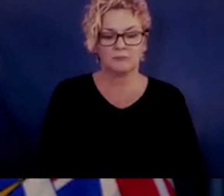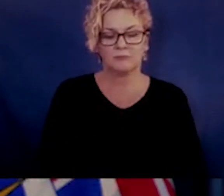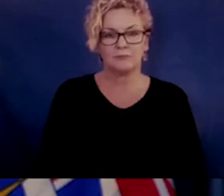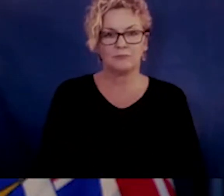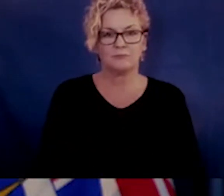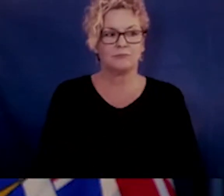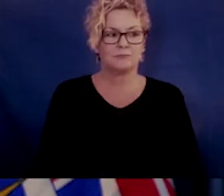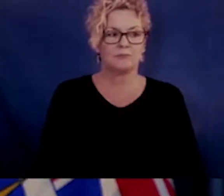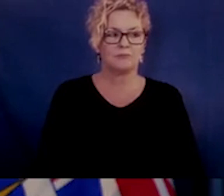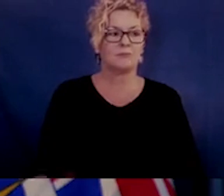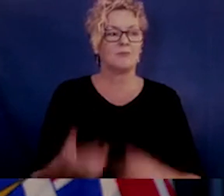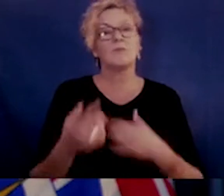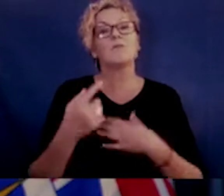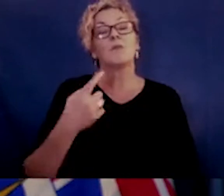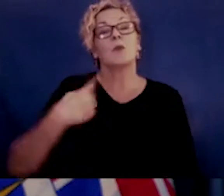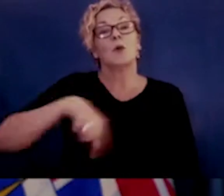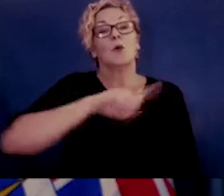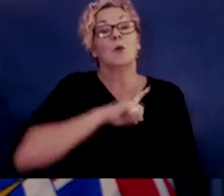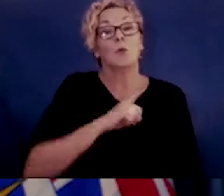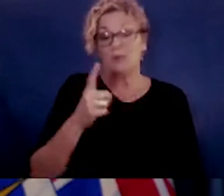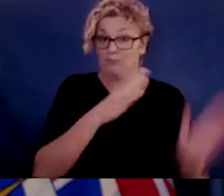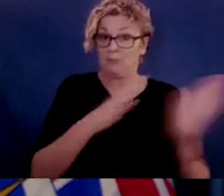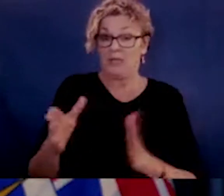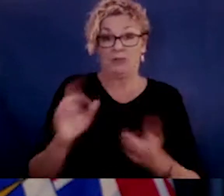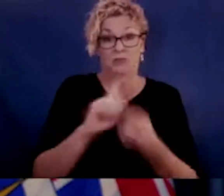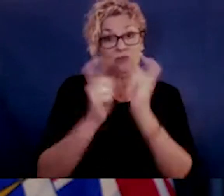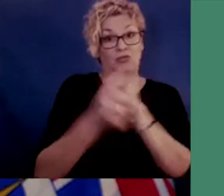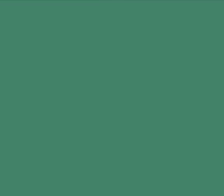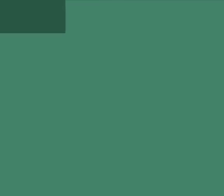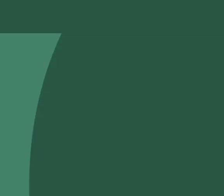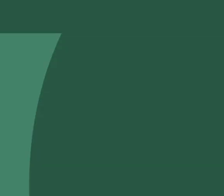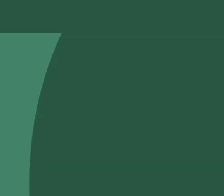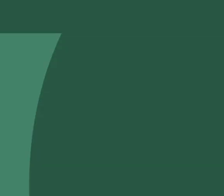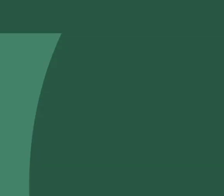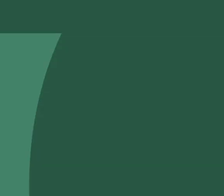those are the measures that we've taken to try and reduce the probability of this happening here.